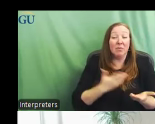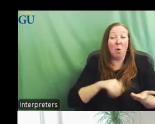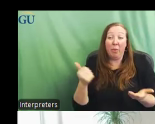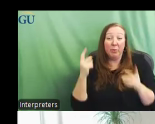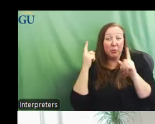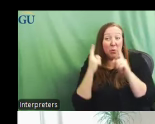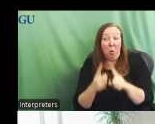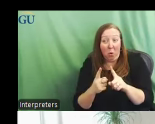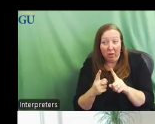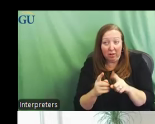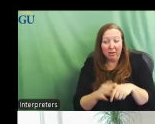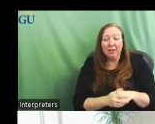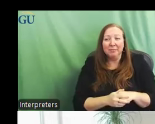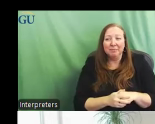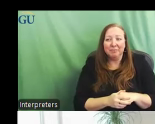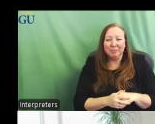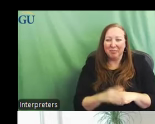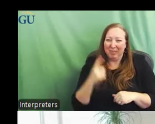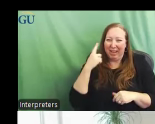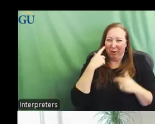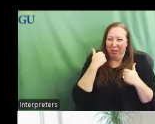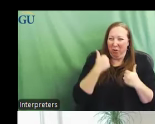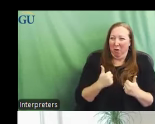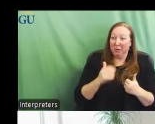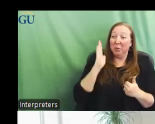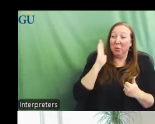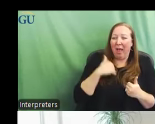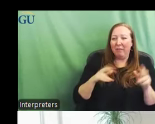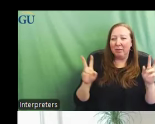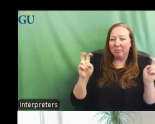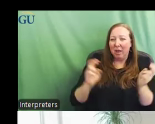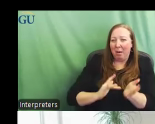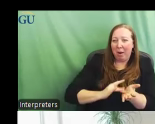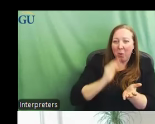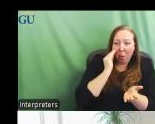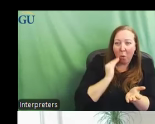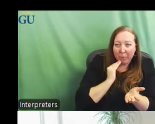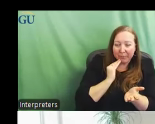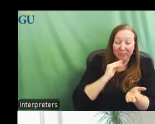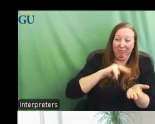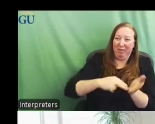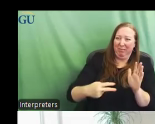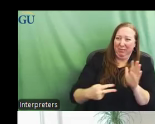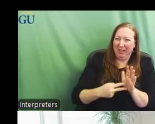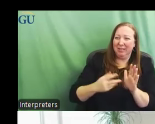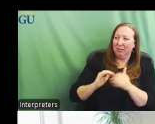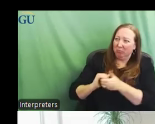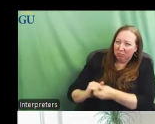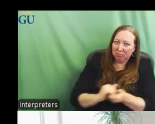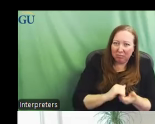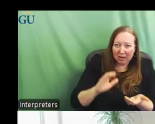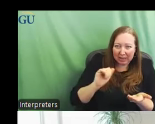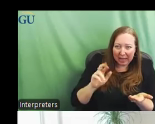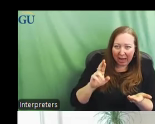will have a medical home. When we talk about some of the barriers and solutions, we'll talk about coordinated care. We know the principles of the medical home is